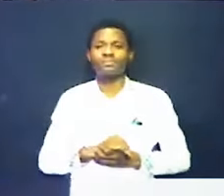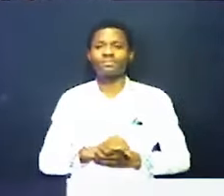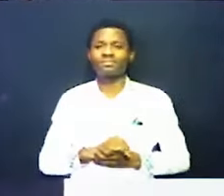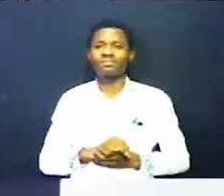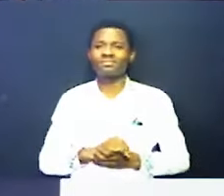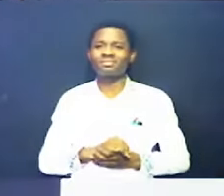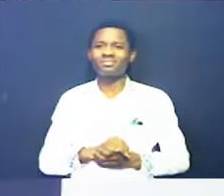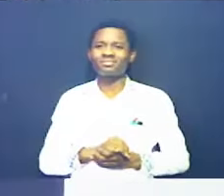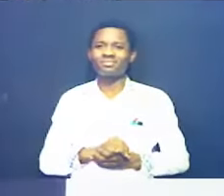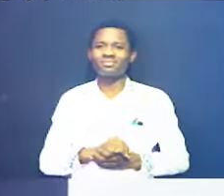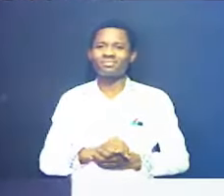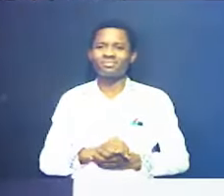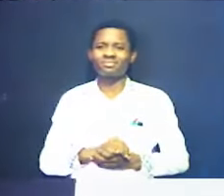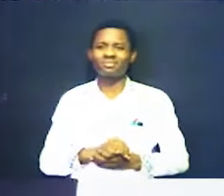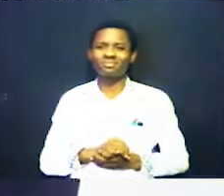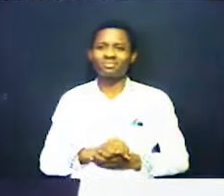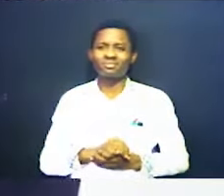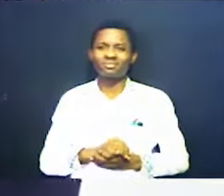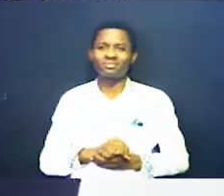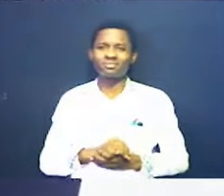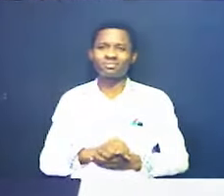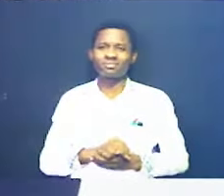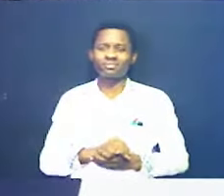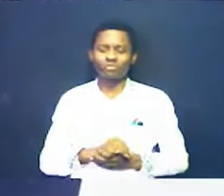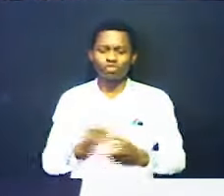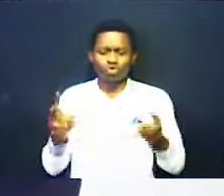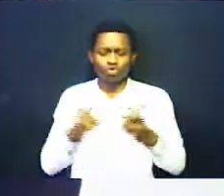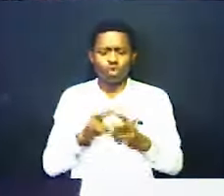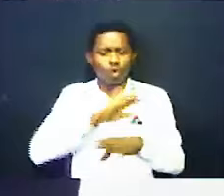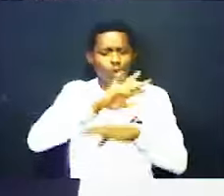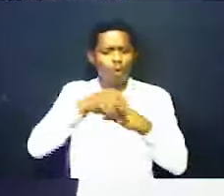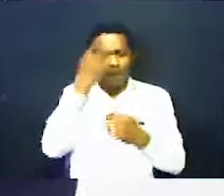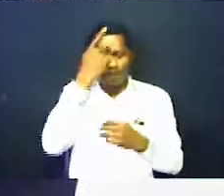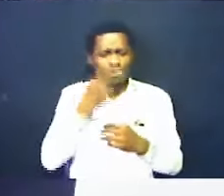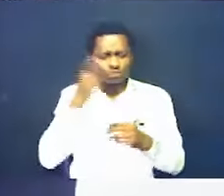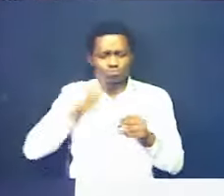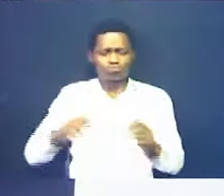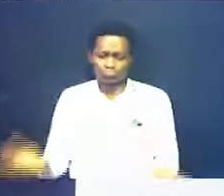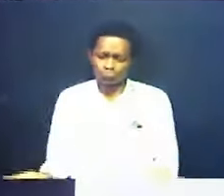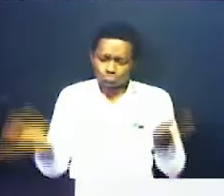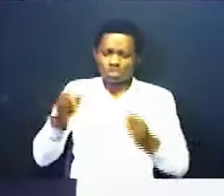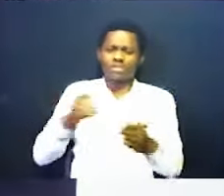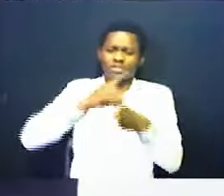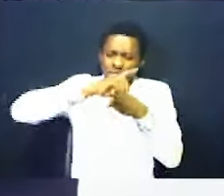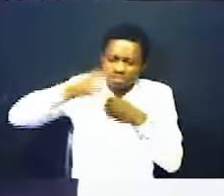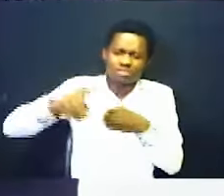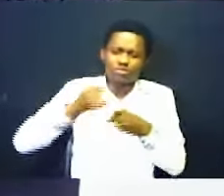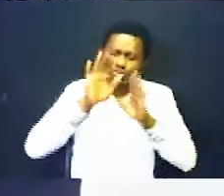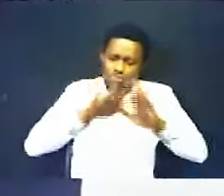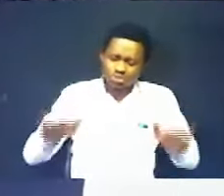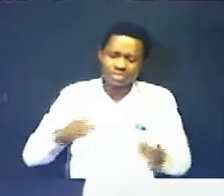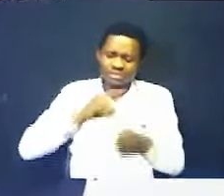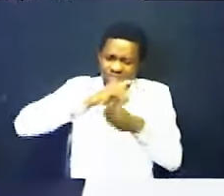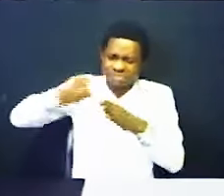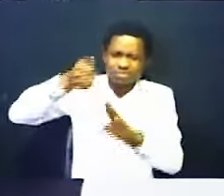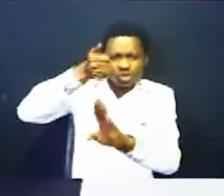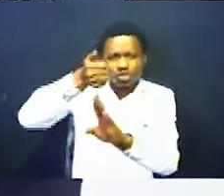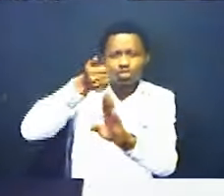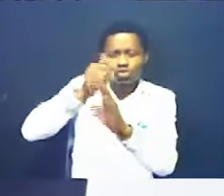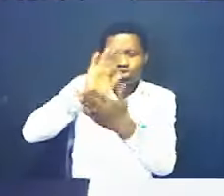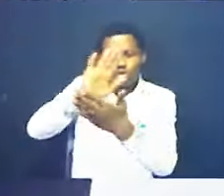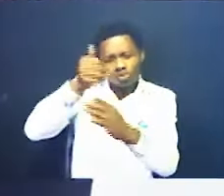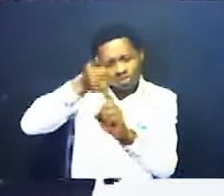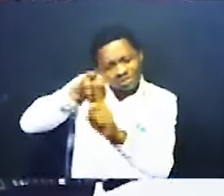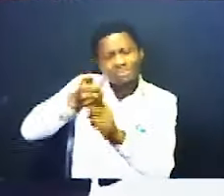amanyi naso. So I want us to rise and discipline our children and discipline ourselves as well. Enti me pese ye sori